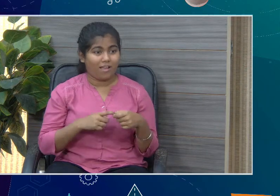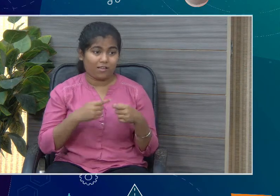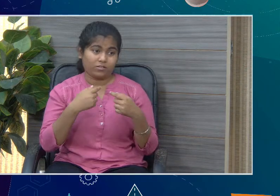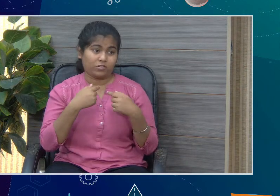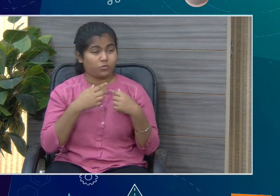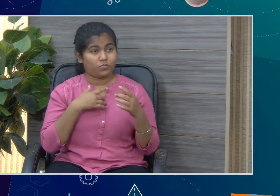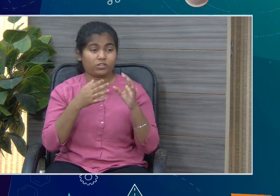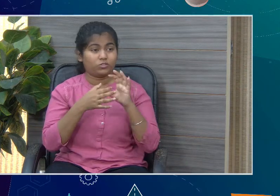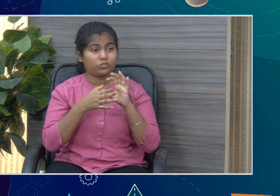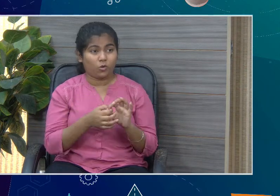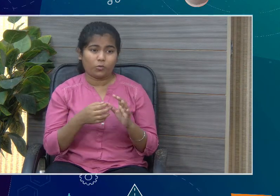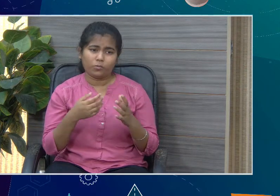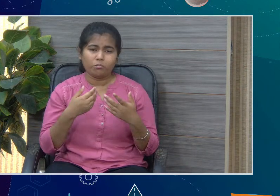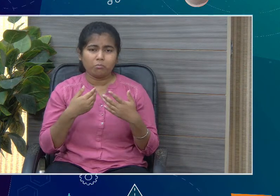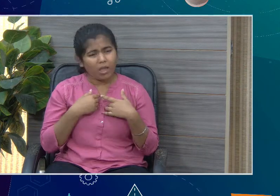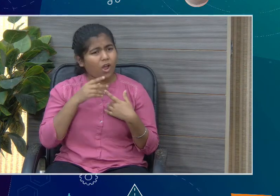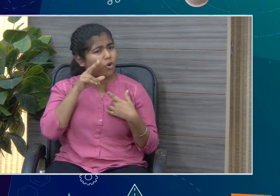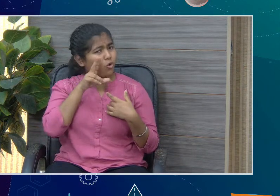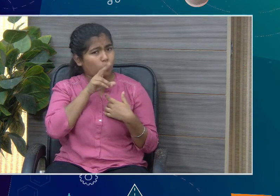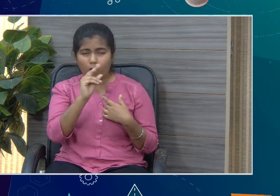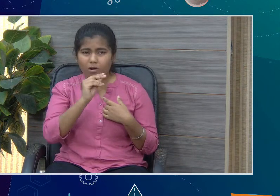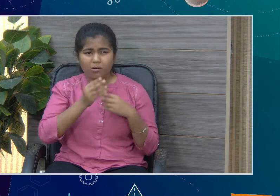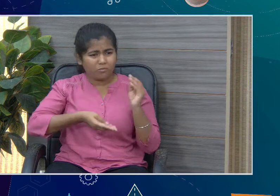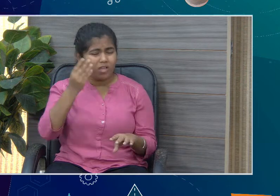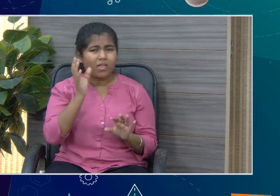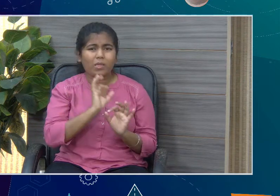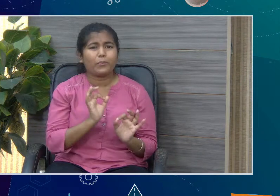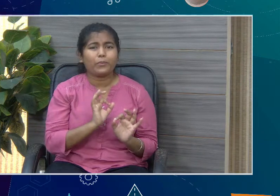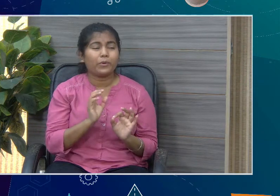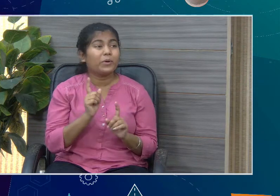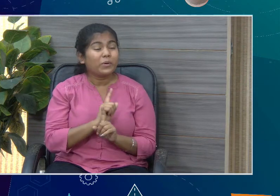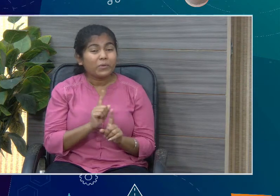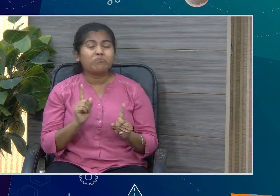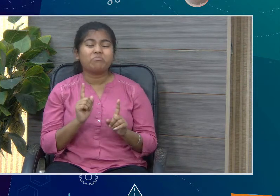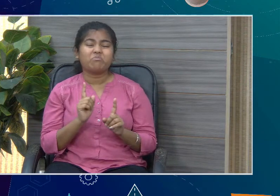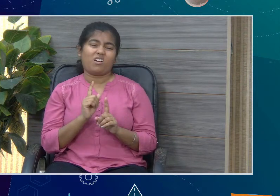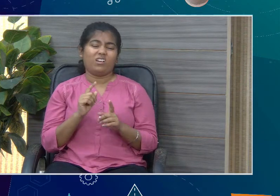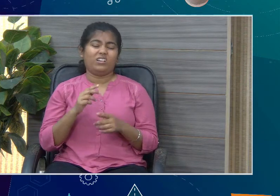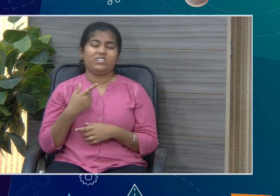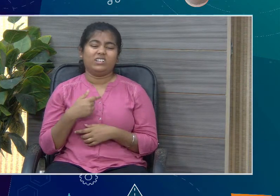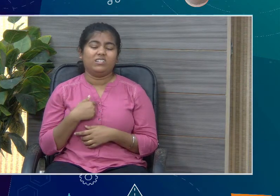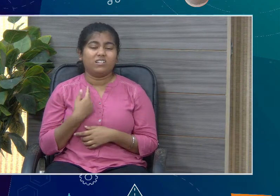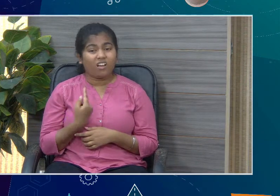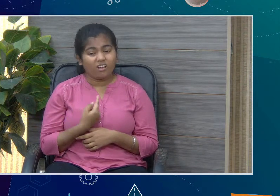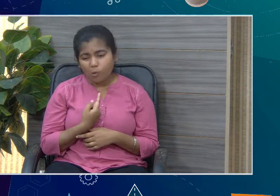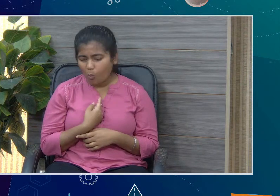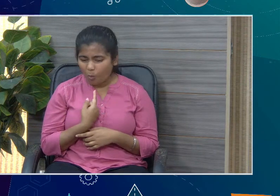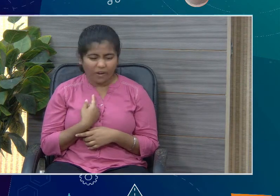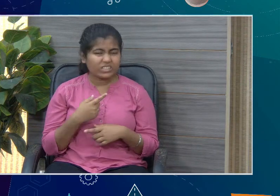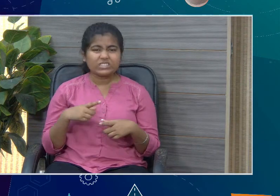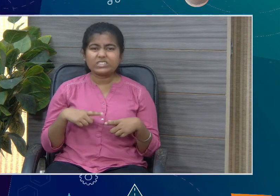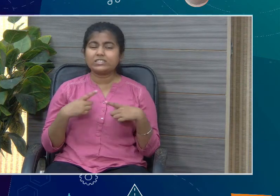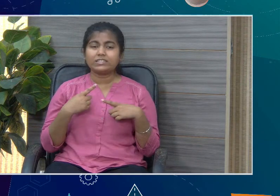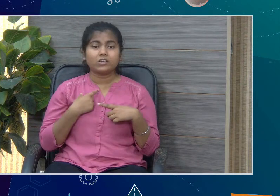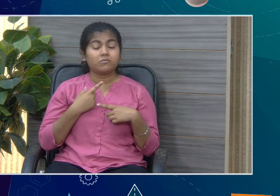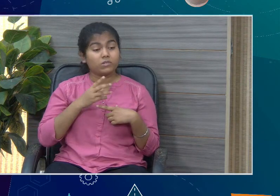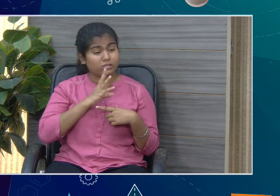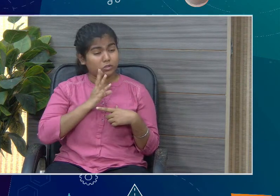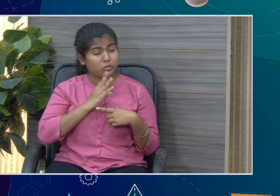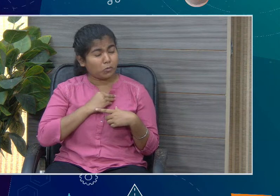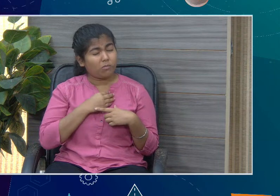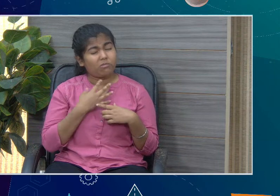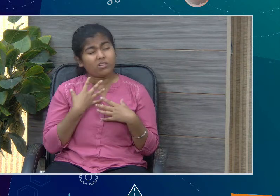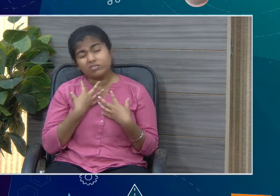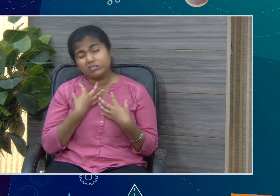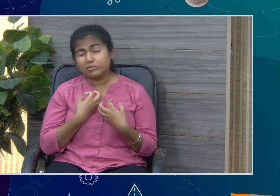that talkative. But still, being lonely is scary for me as well. It's a worst feeling. It is very